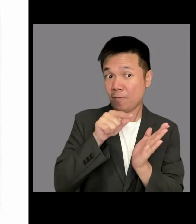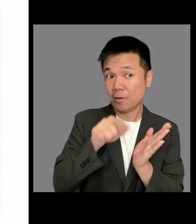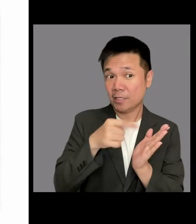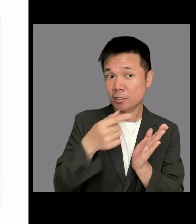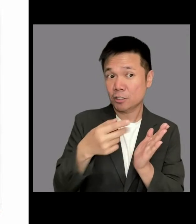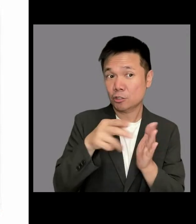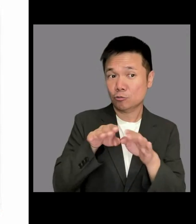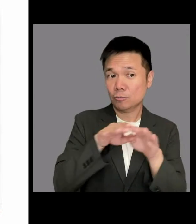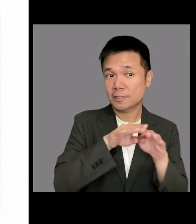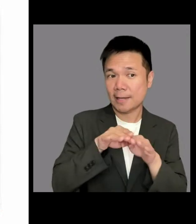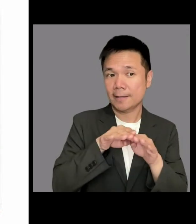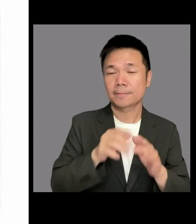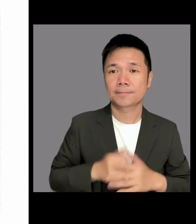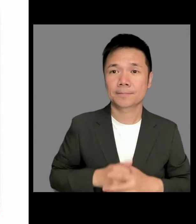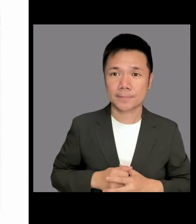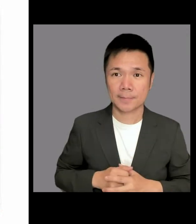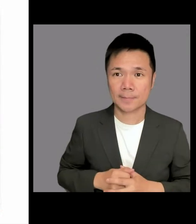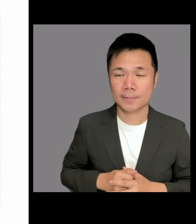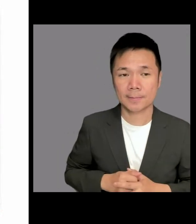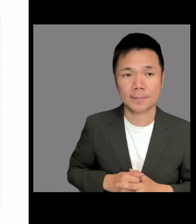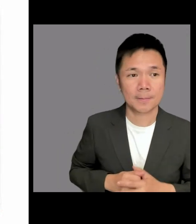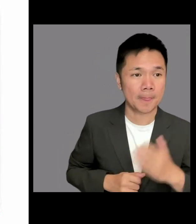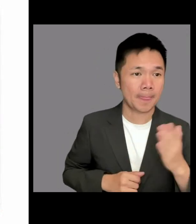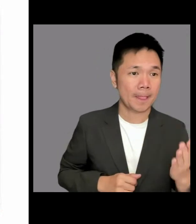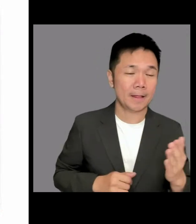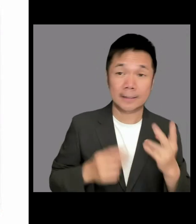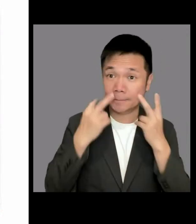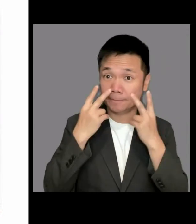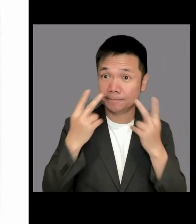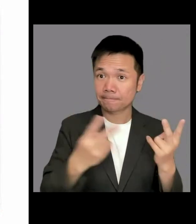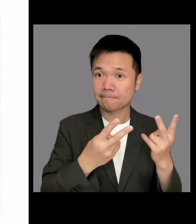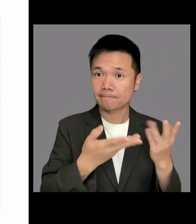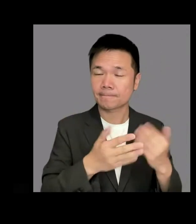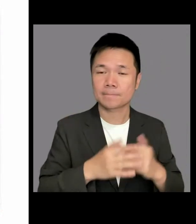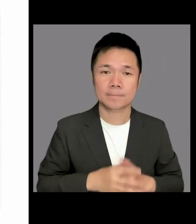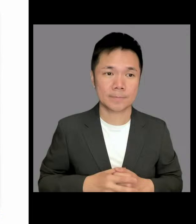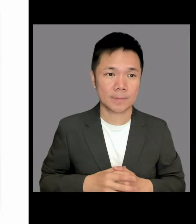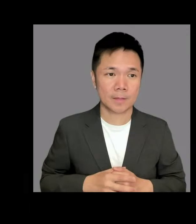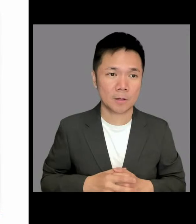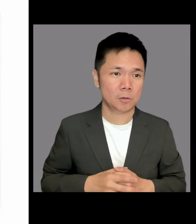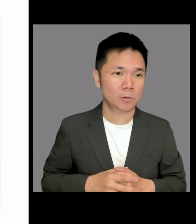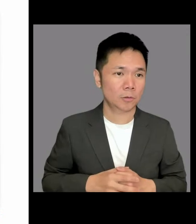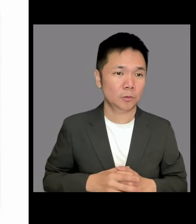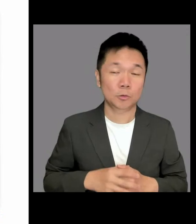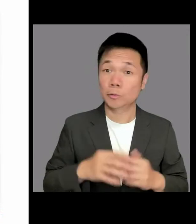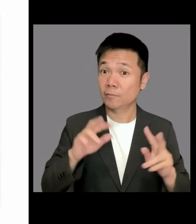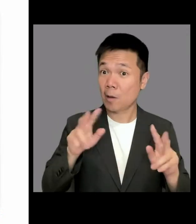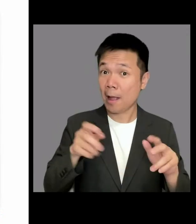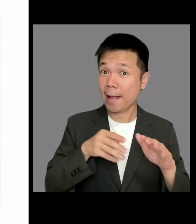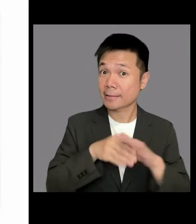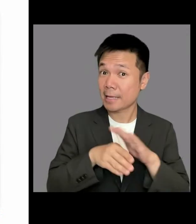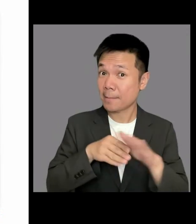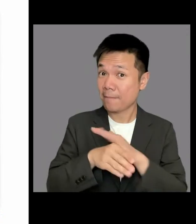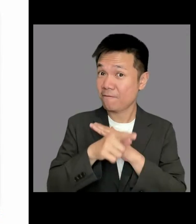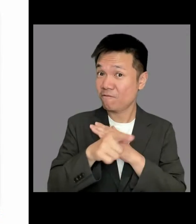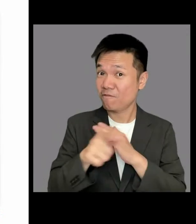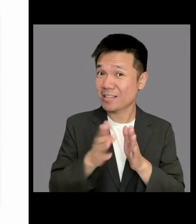And apologies in advance, the WHATWG site is one of the most inaccessible sites on the web,